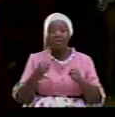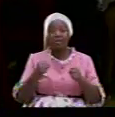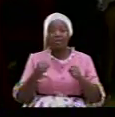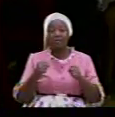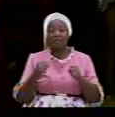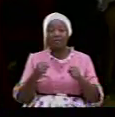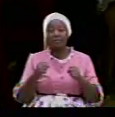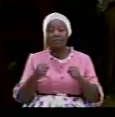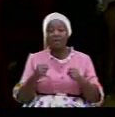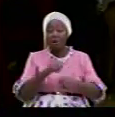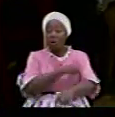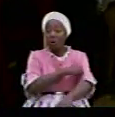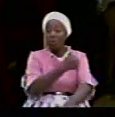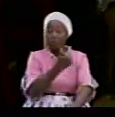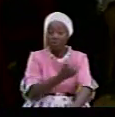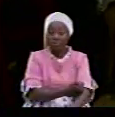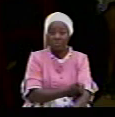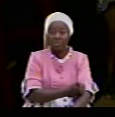authority,